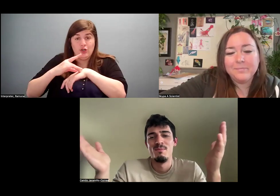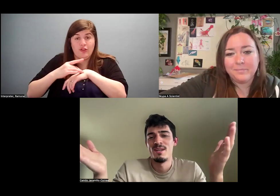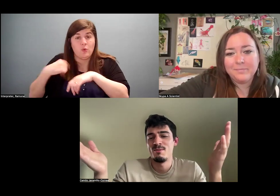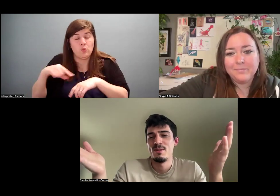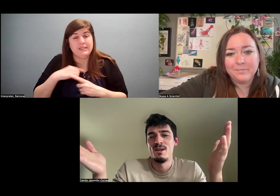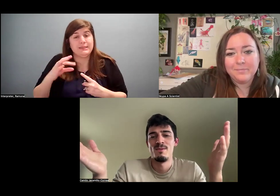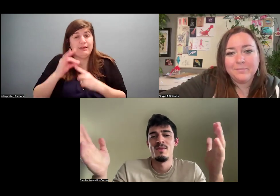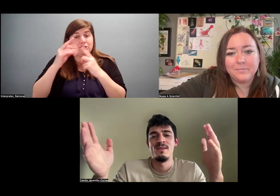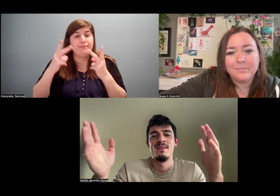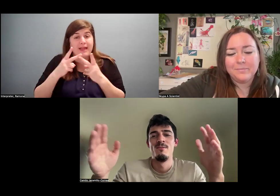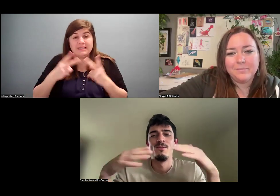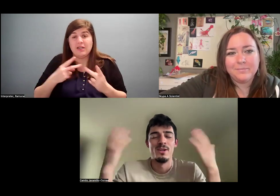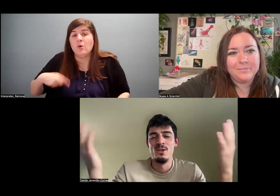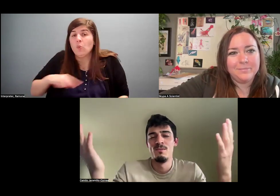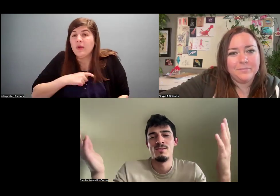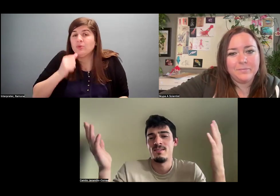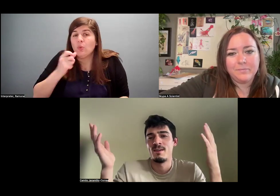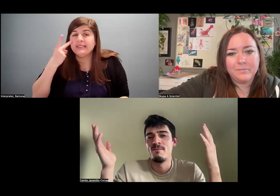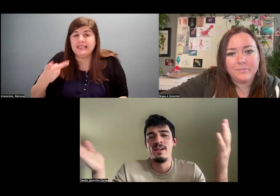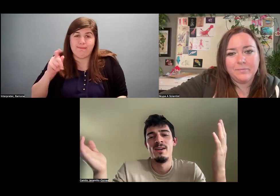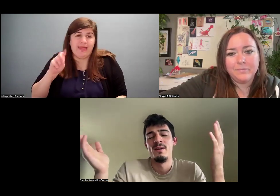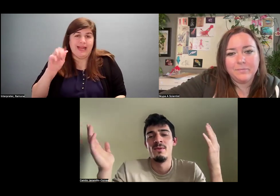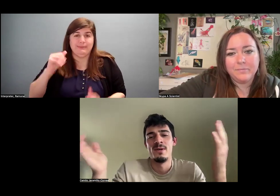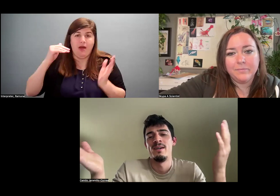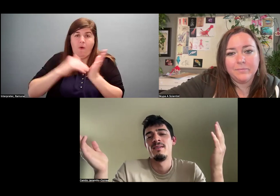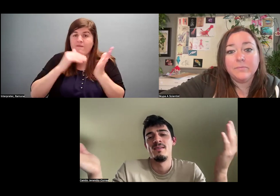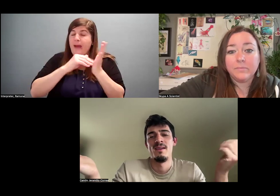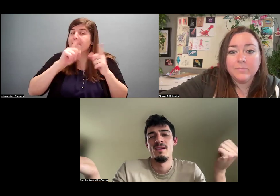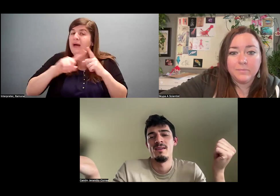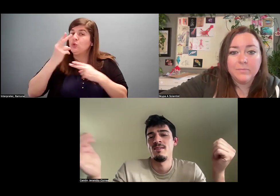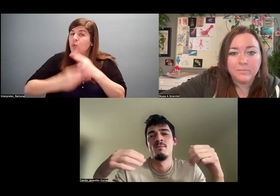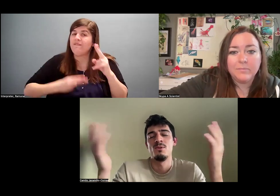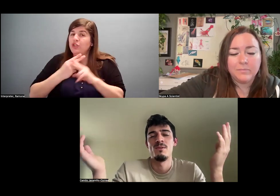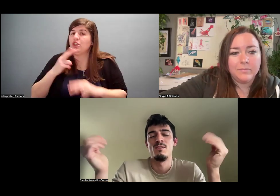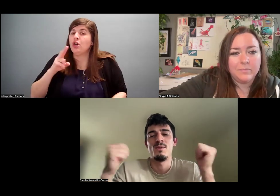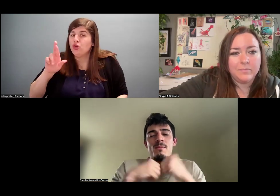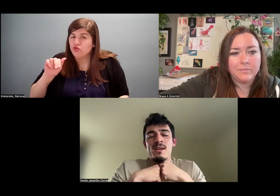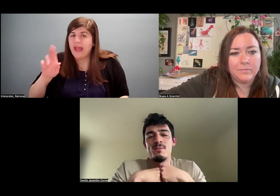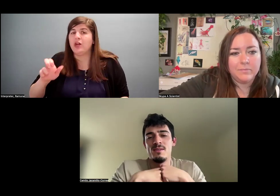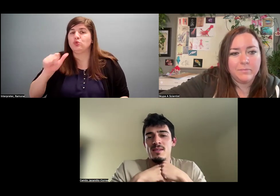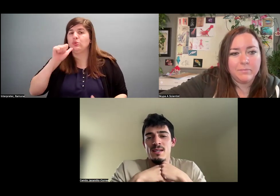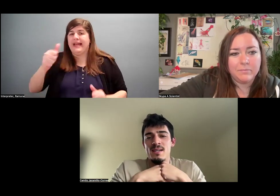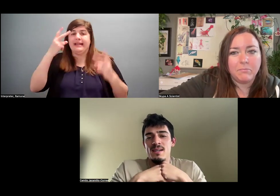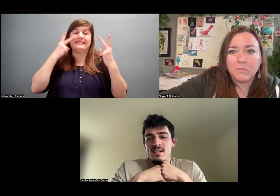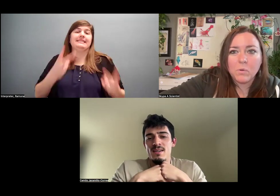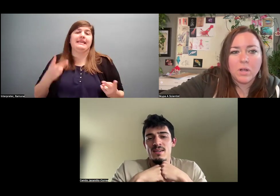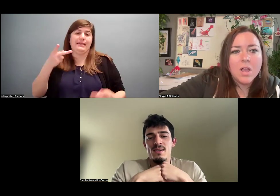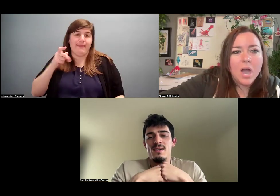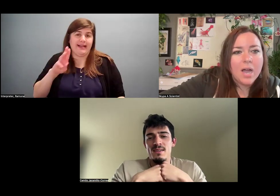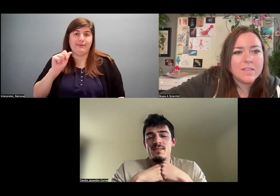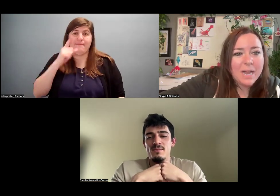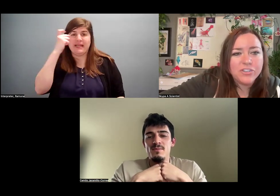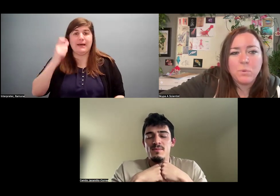we don't see plasma very often, but for the universe, that's like a very rare thing. It's like most of it is plasmas.